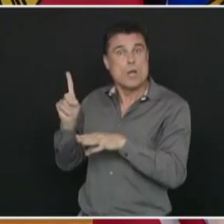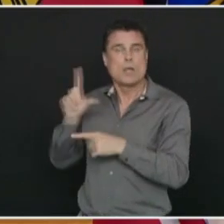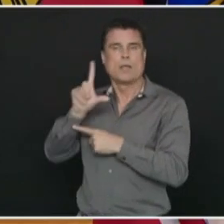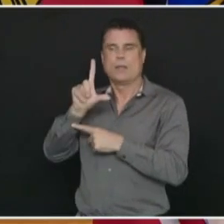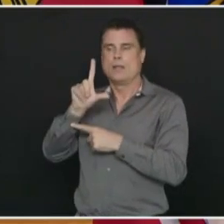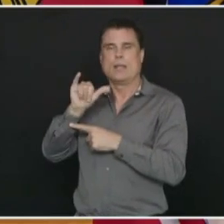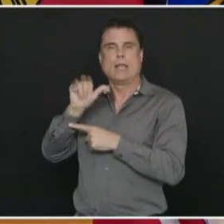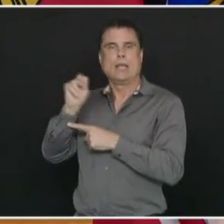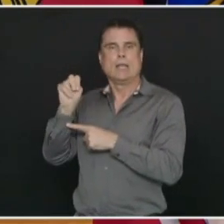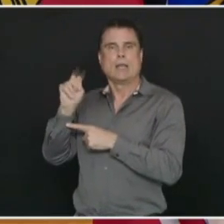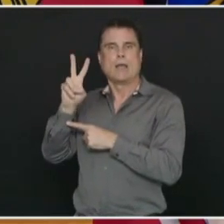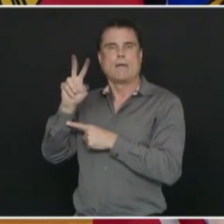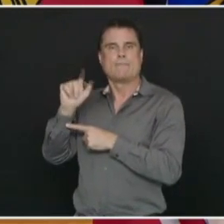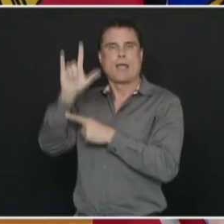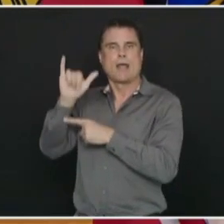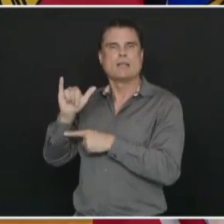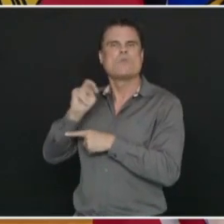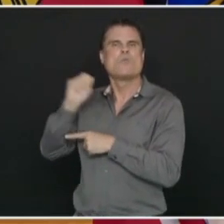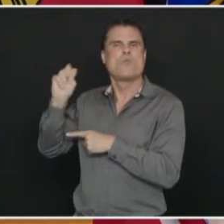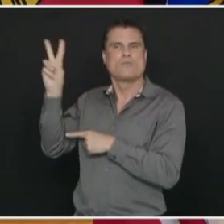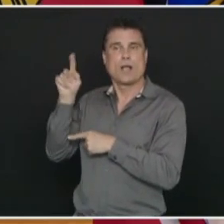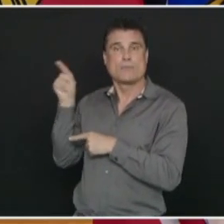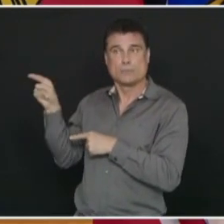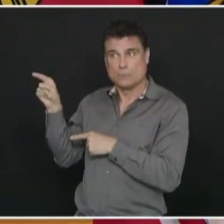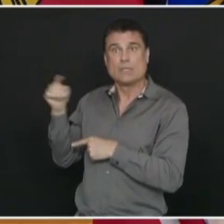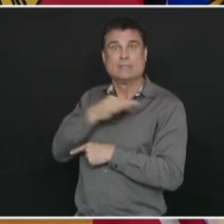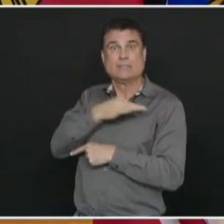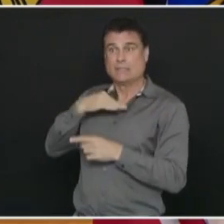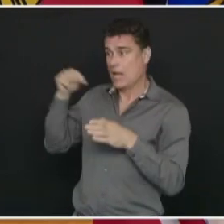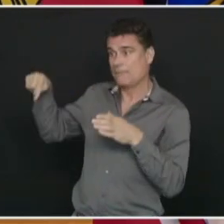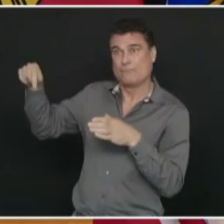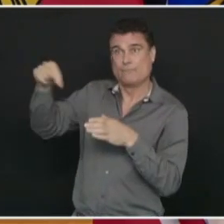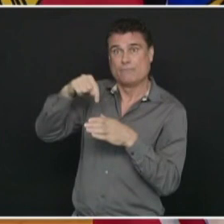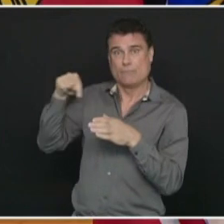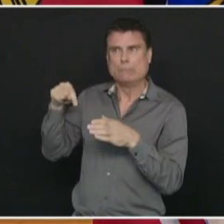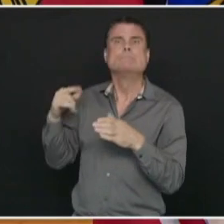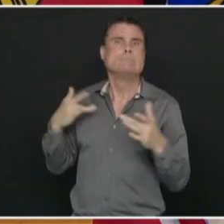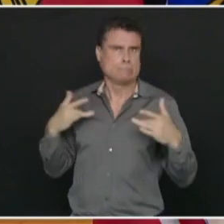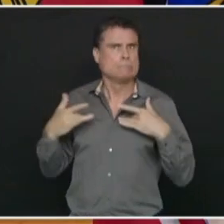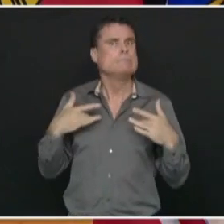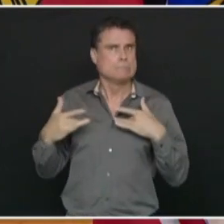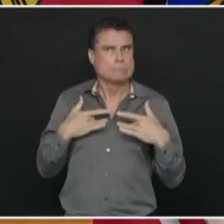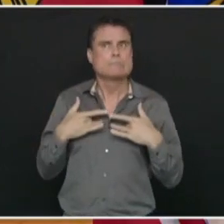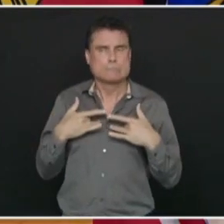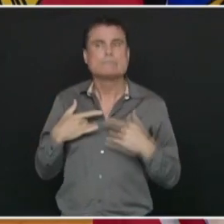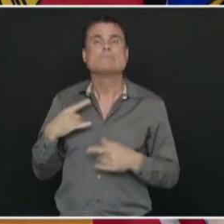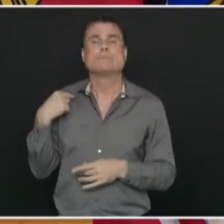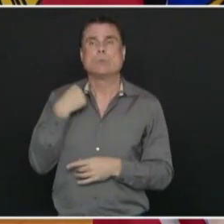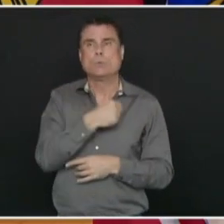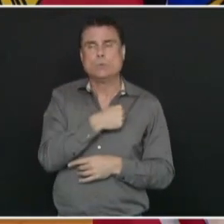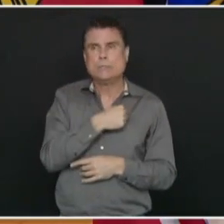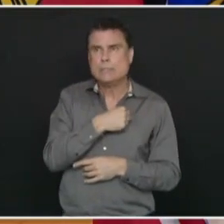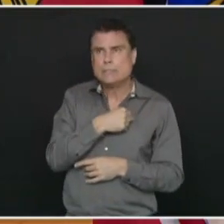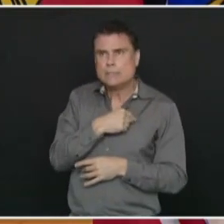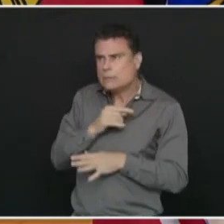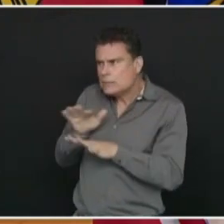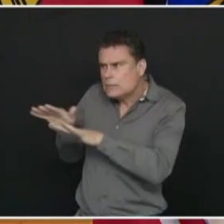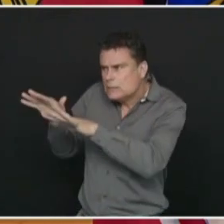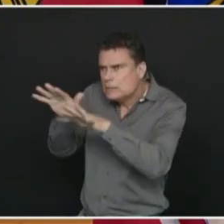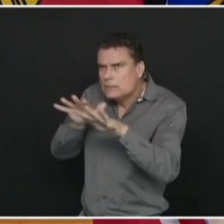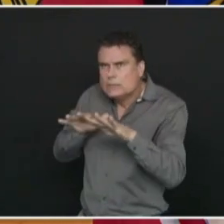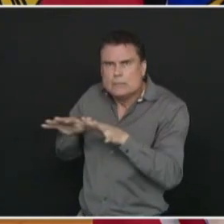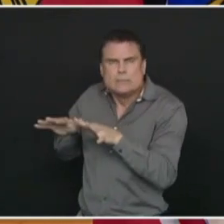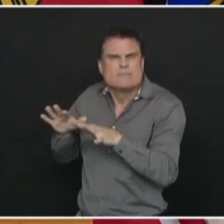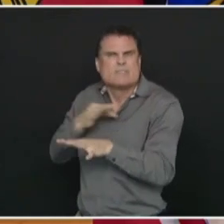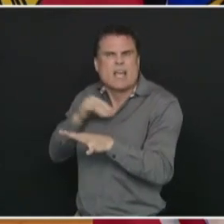the testing numbers will increase in the near futures and that doctors will be able to test more broadly. I'm